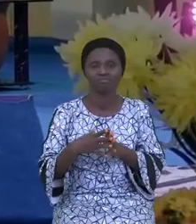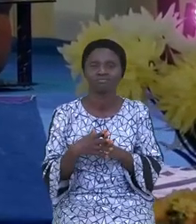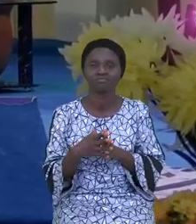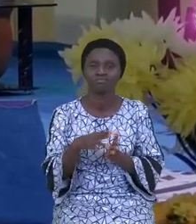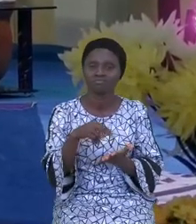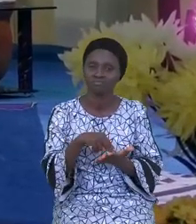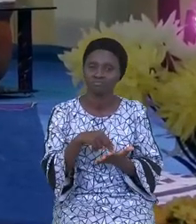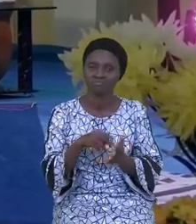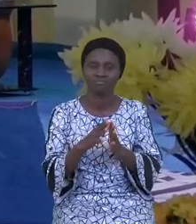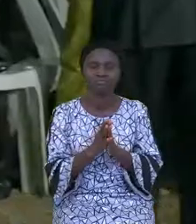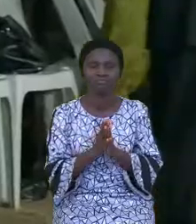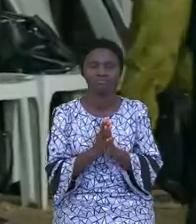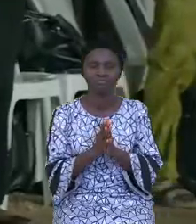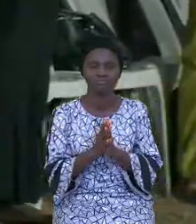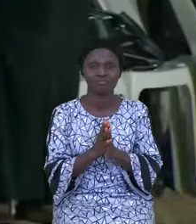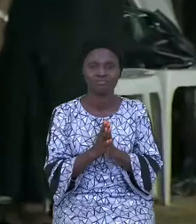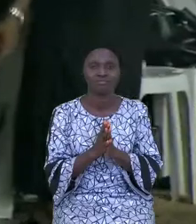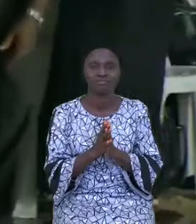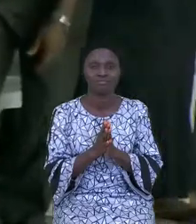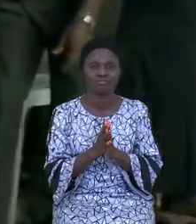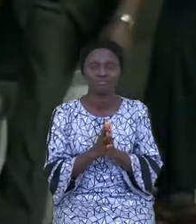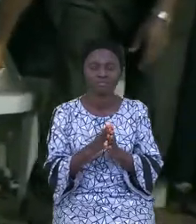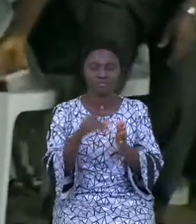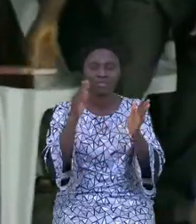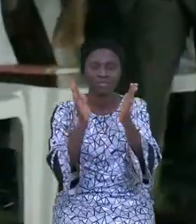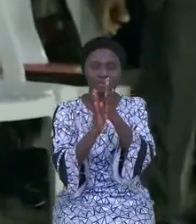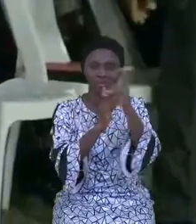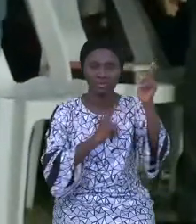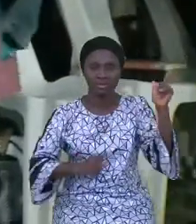and expect our miracles. Praise the Lord.